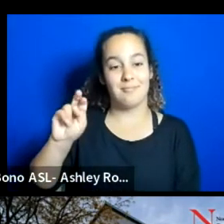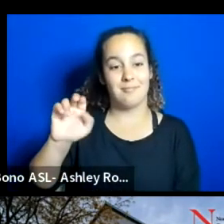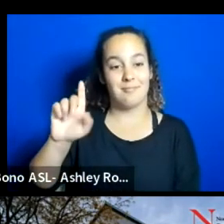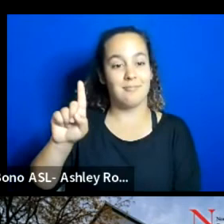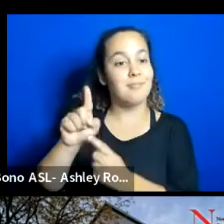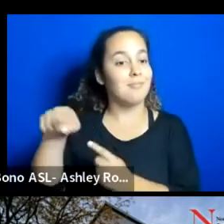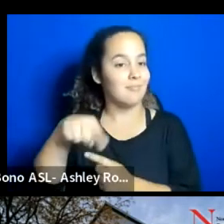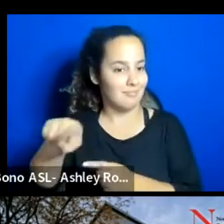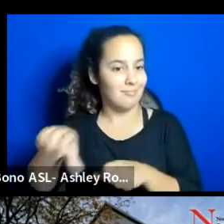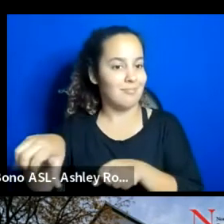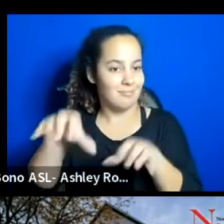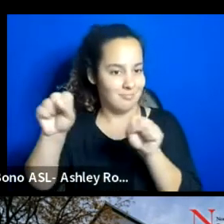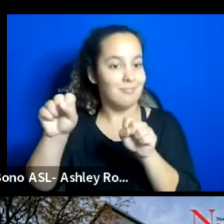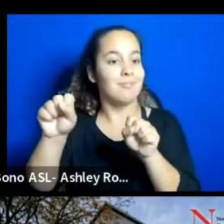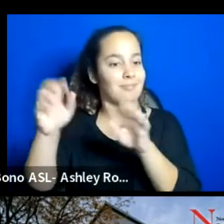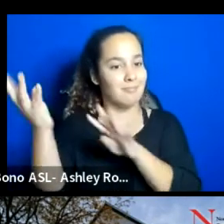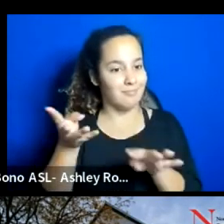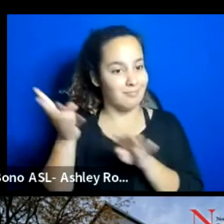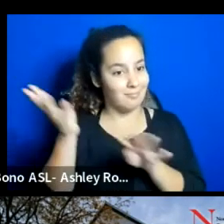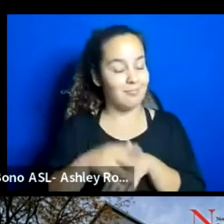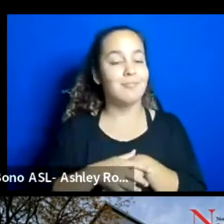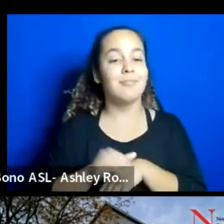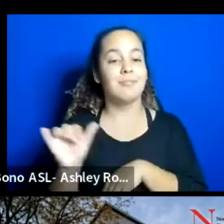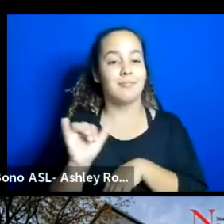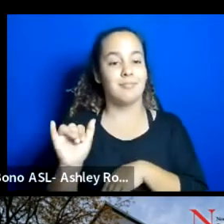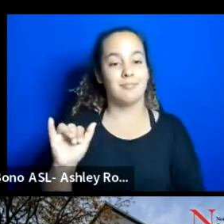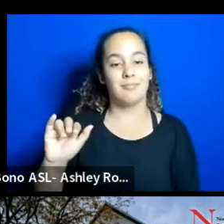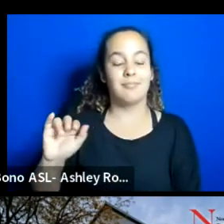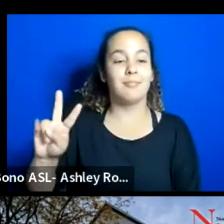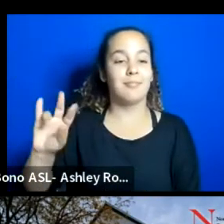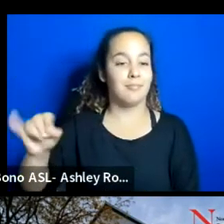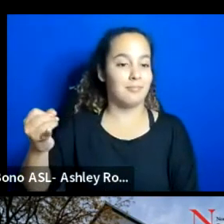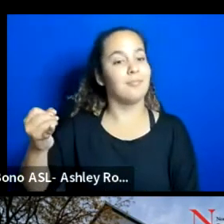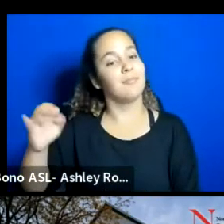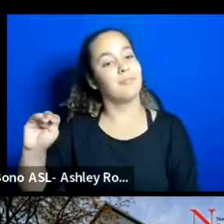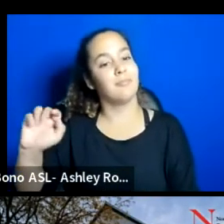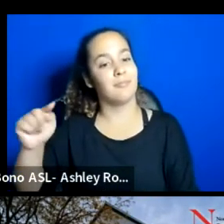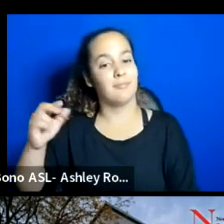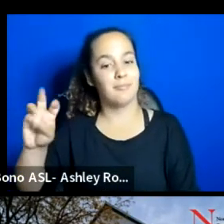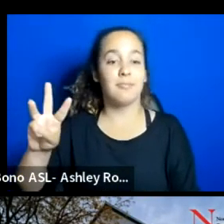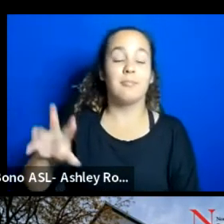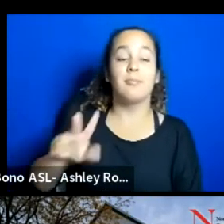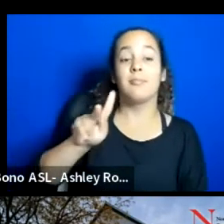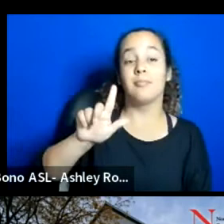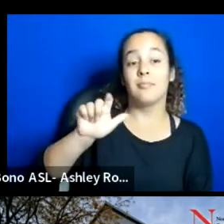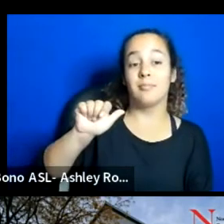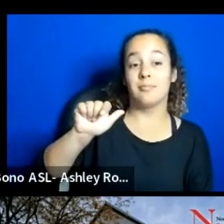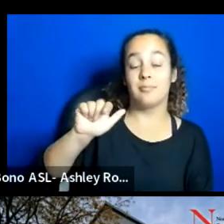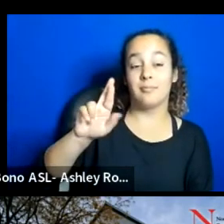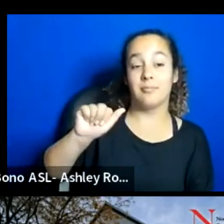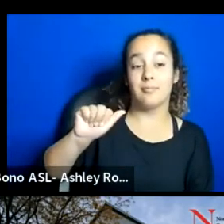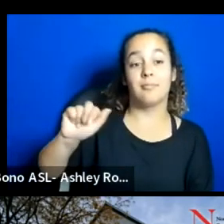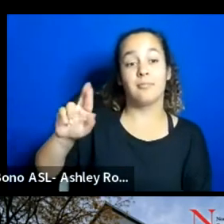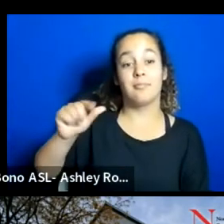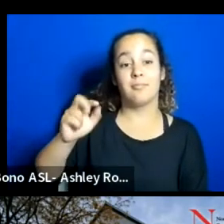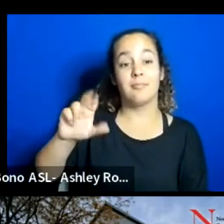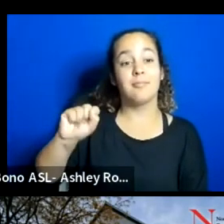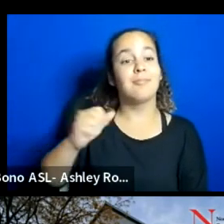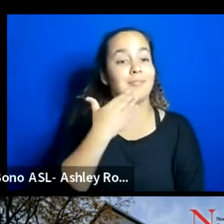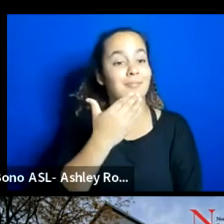stream, and in particular, Vijay Matthew and Thea Rogers. Thanks to the